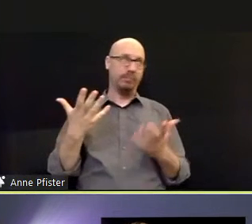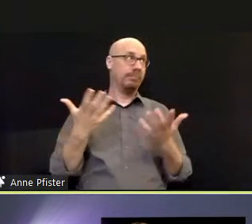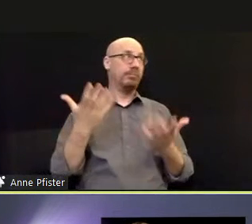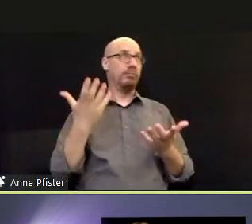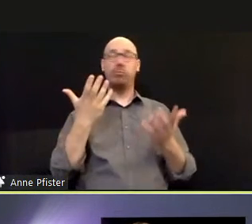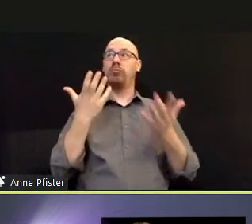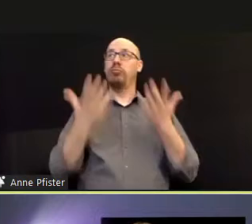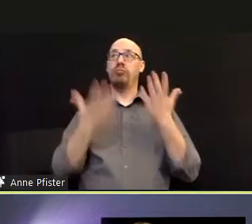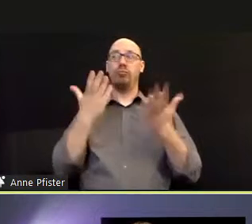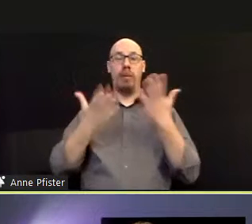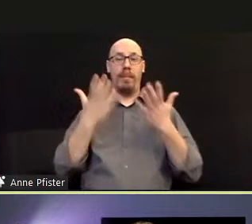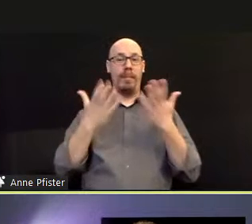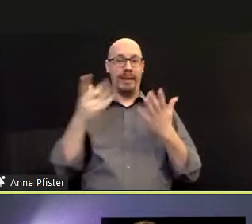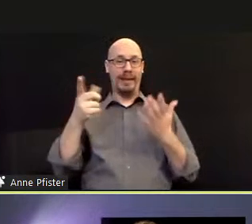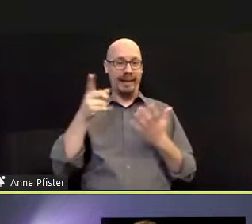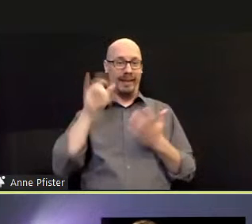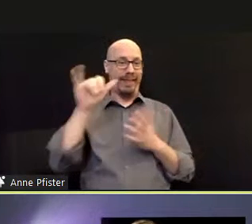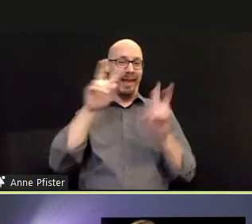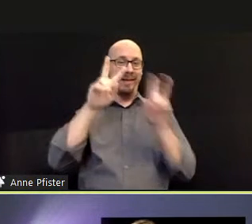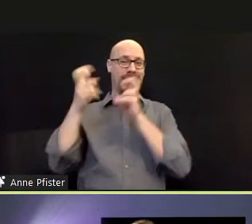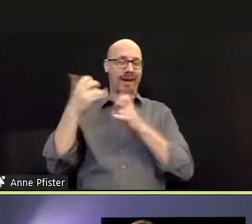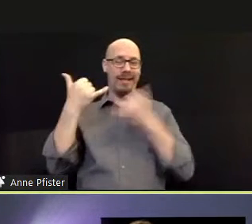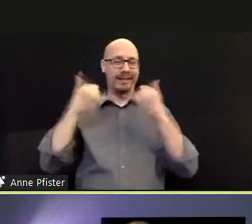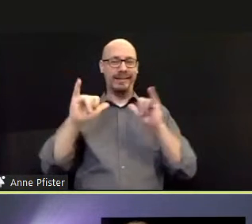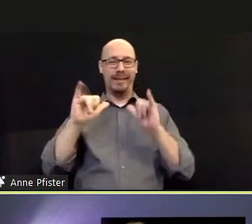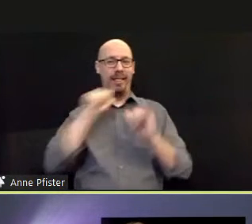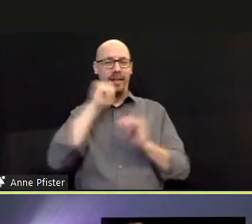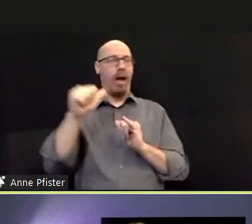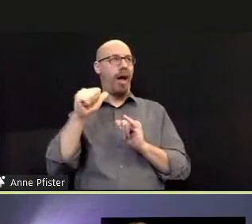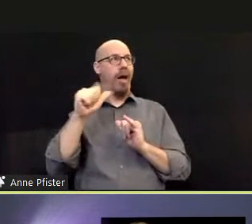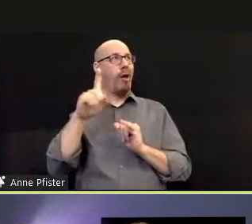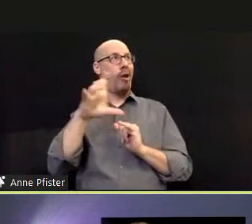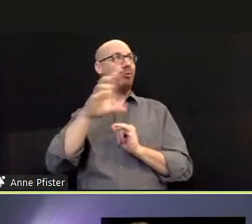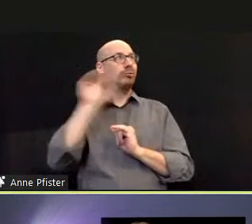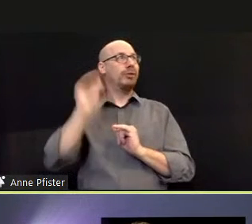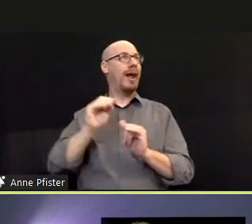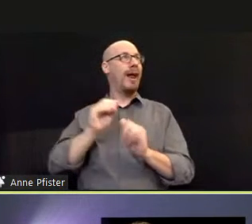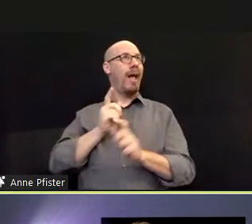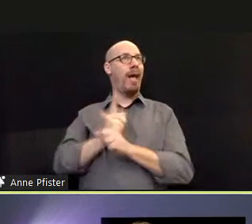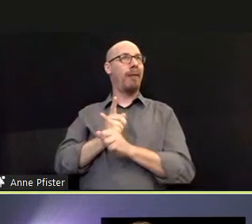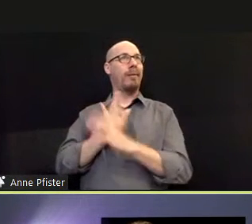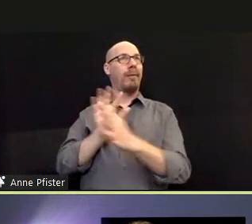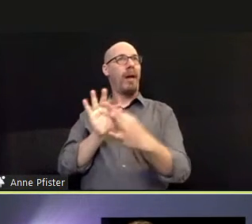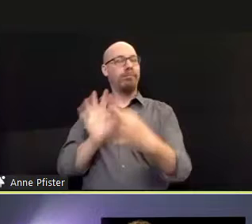entirely accurate. Is it just not?